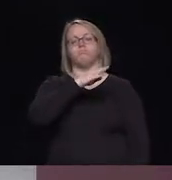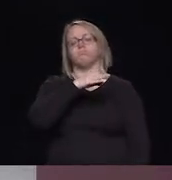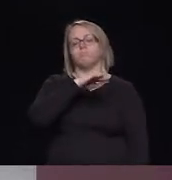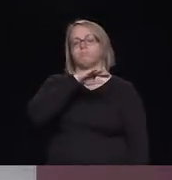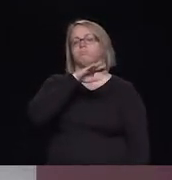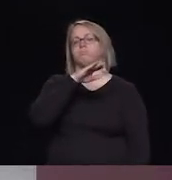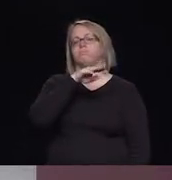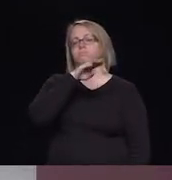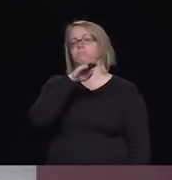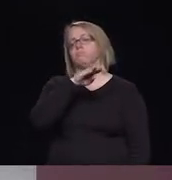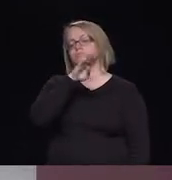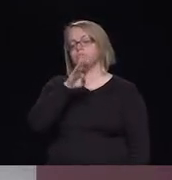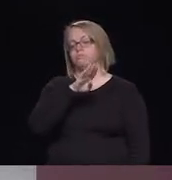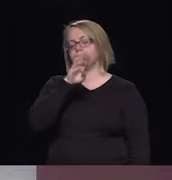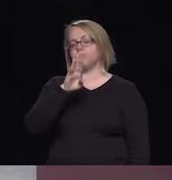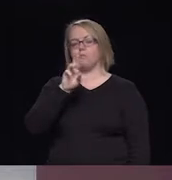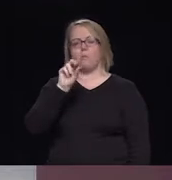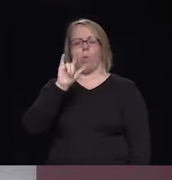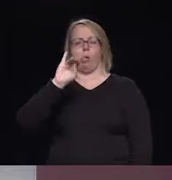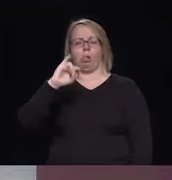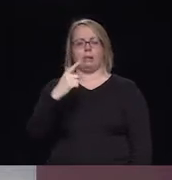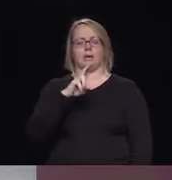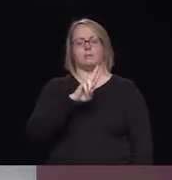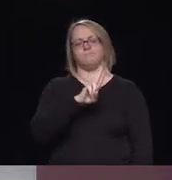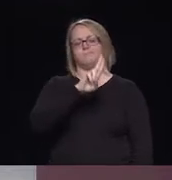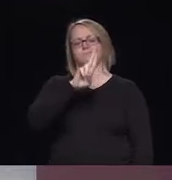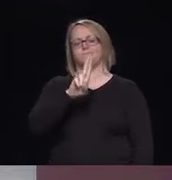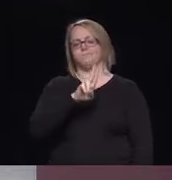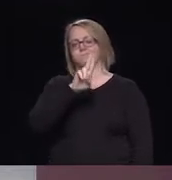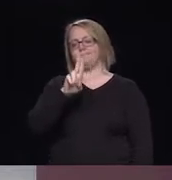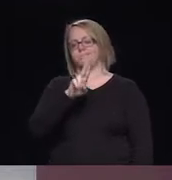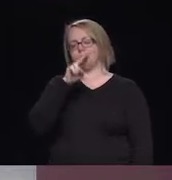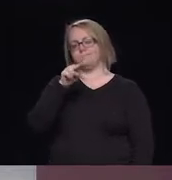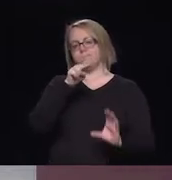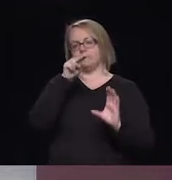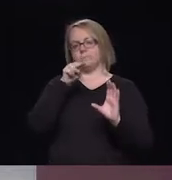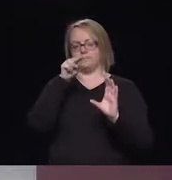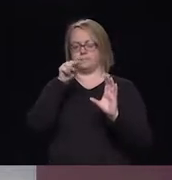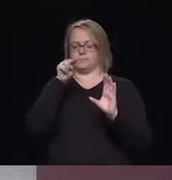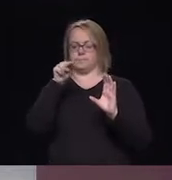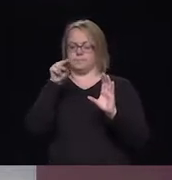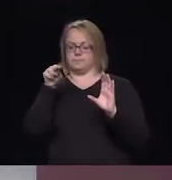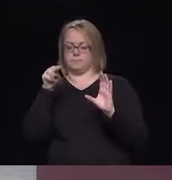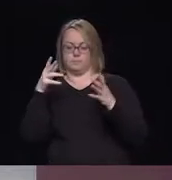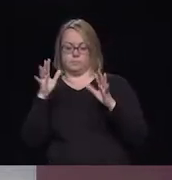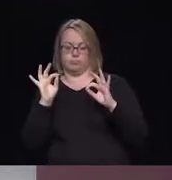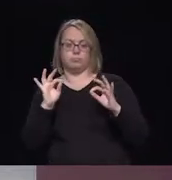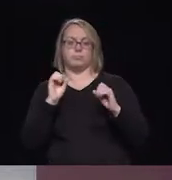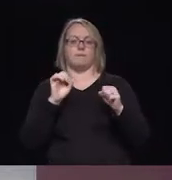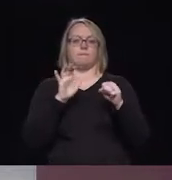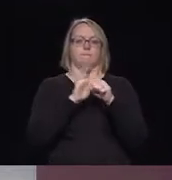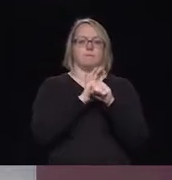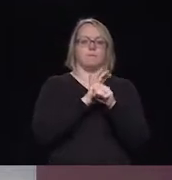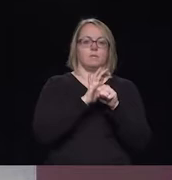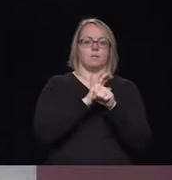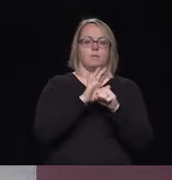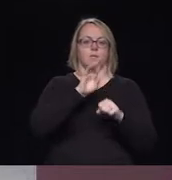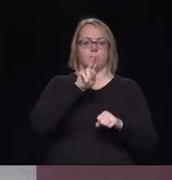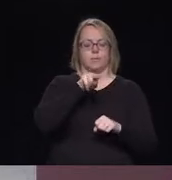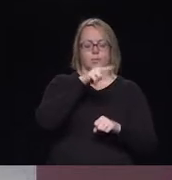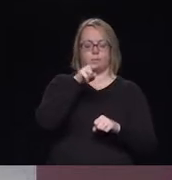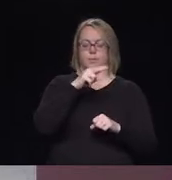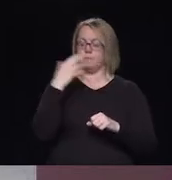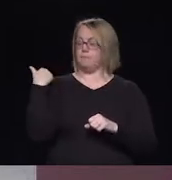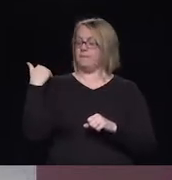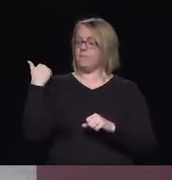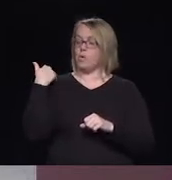fluffy, organic, and you're going to use some rolling strokes. Earlier when we